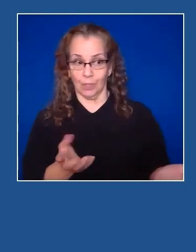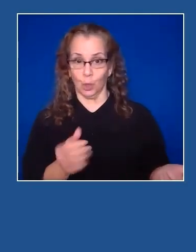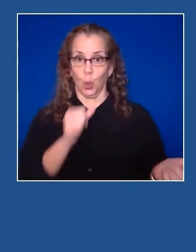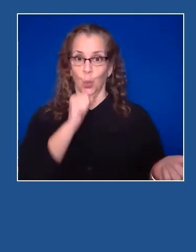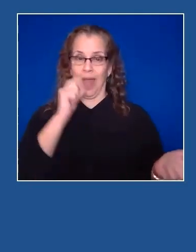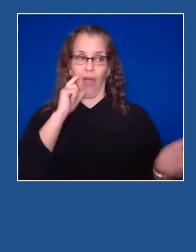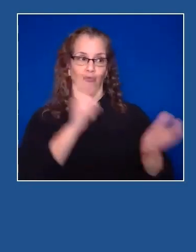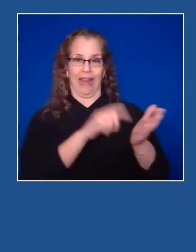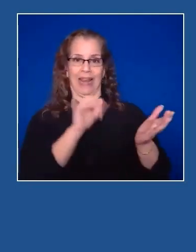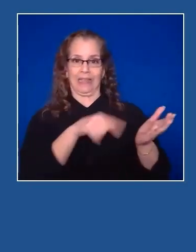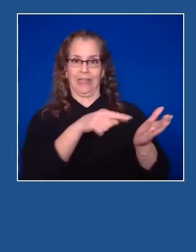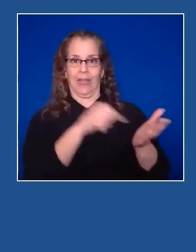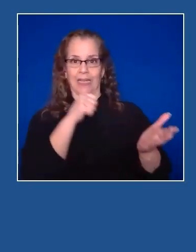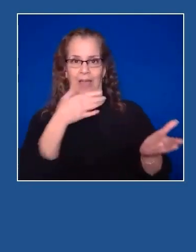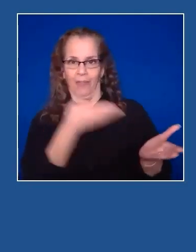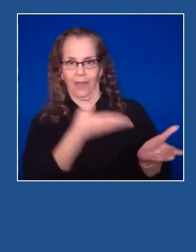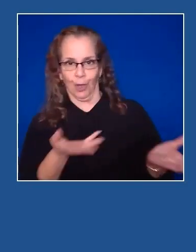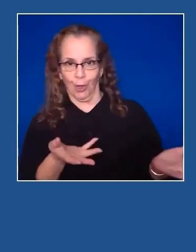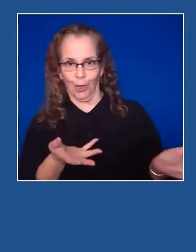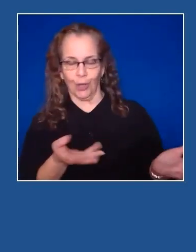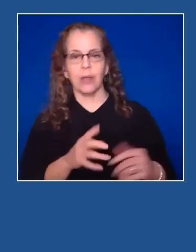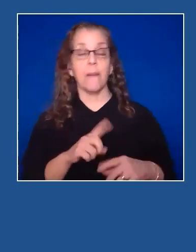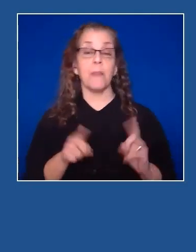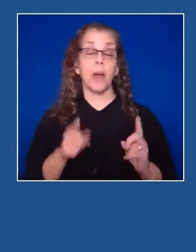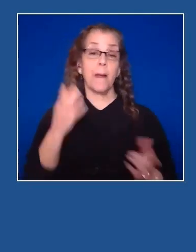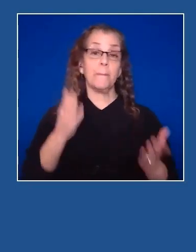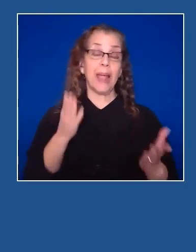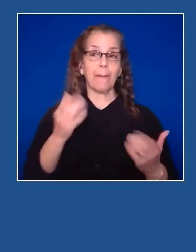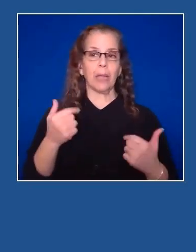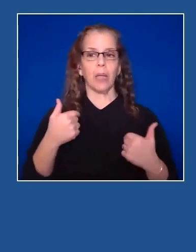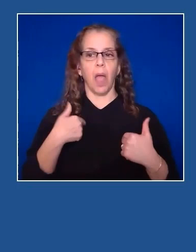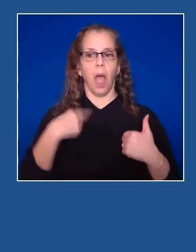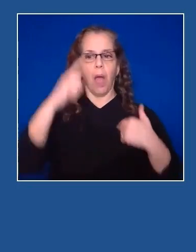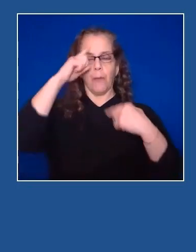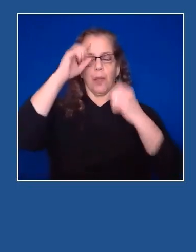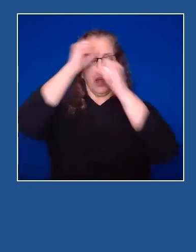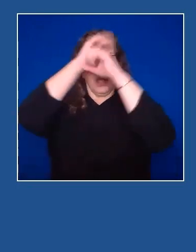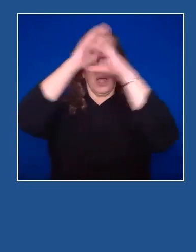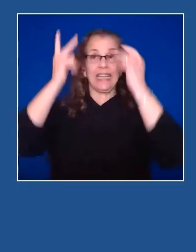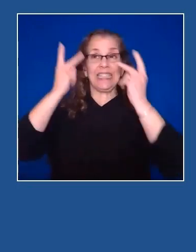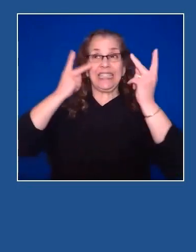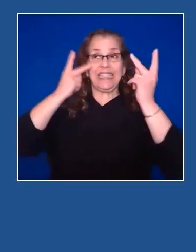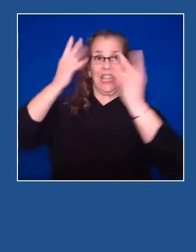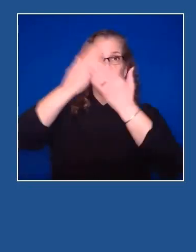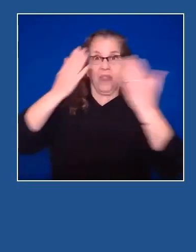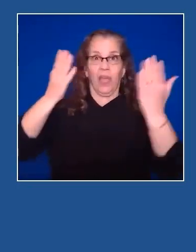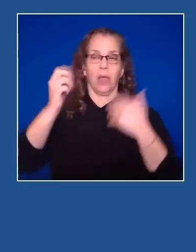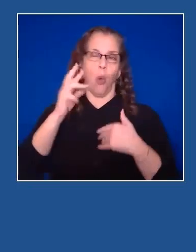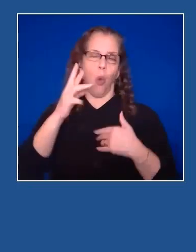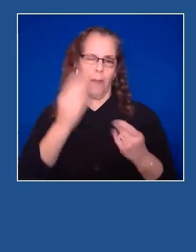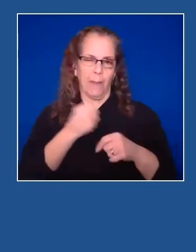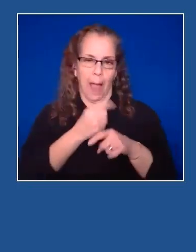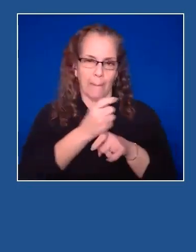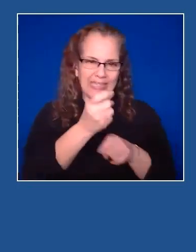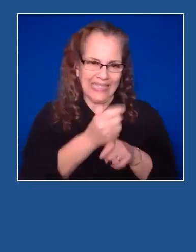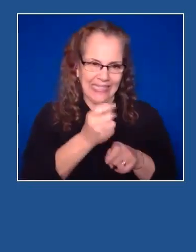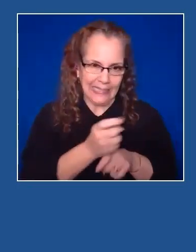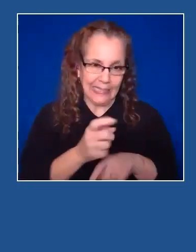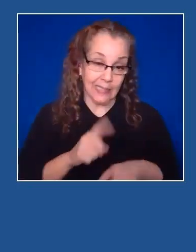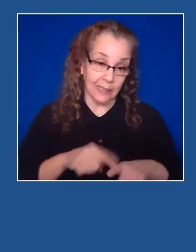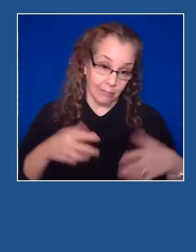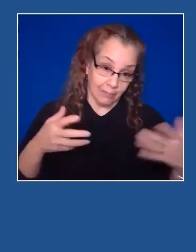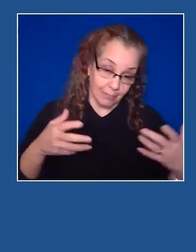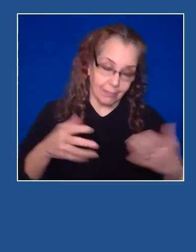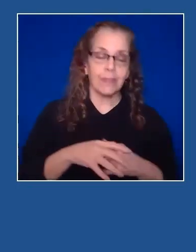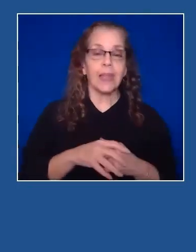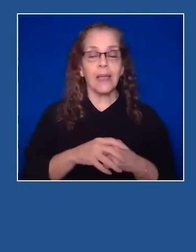validate is, maybe I'm having a hallucination, or more likely I'm just teasing. But, we're only going to